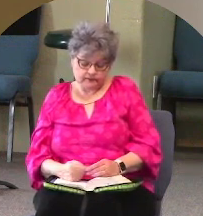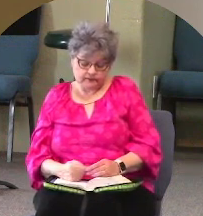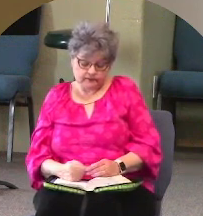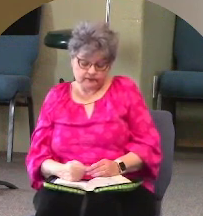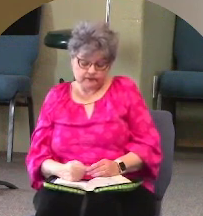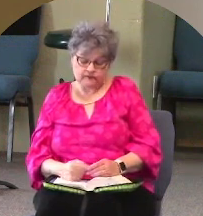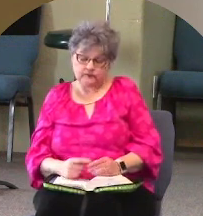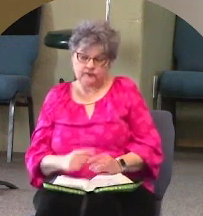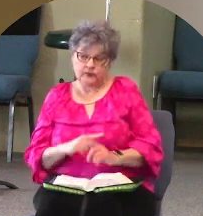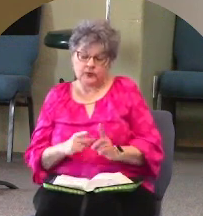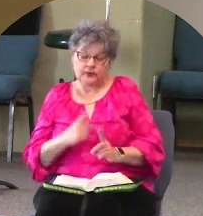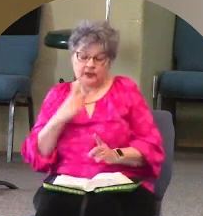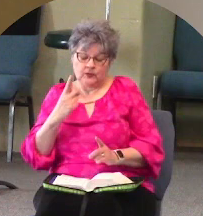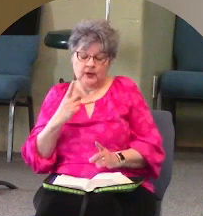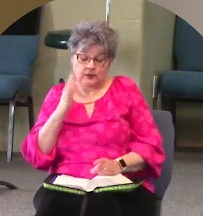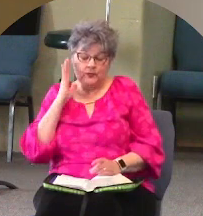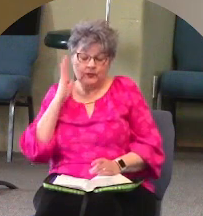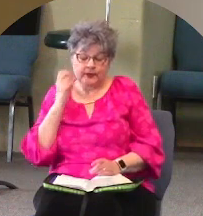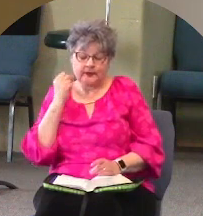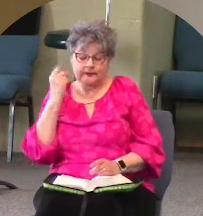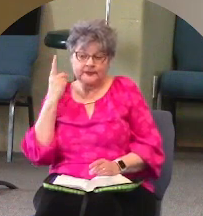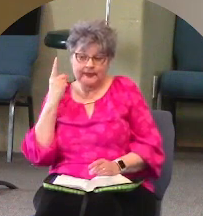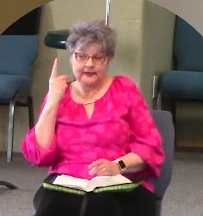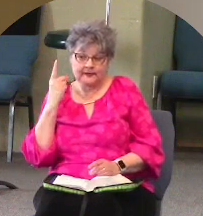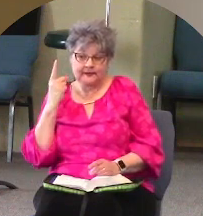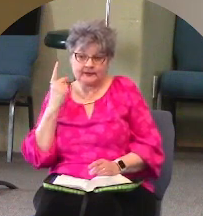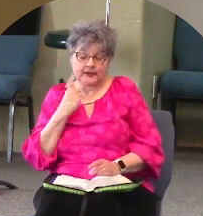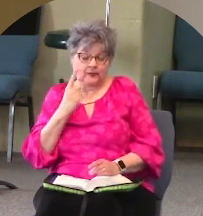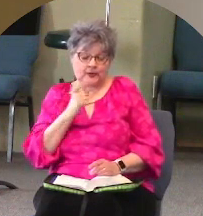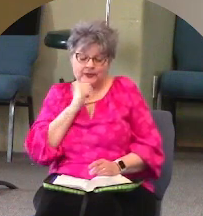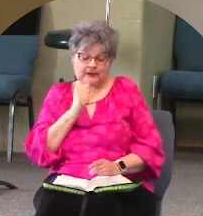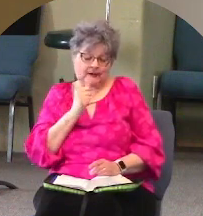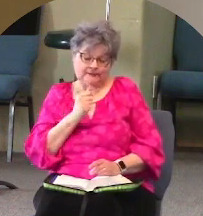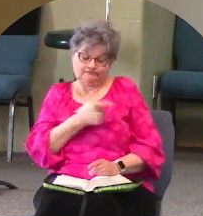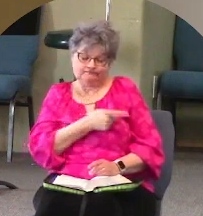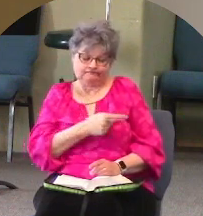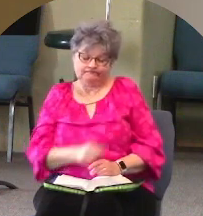But only one would get it, right? And one would not.